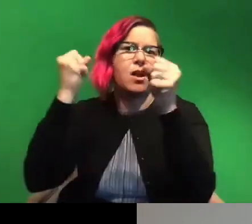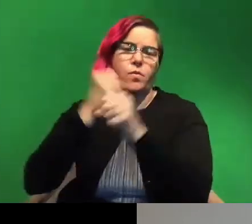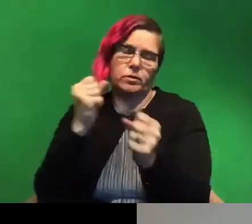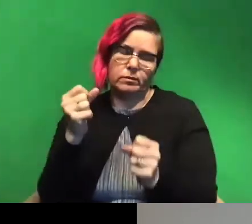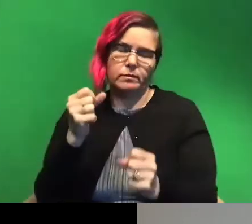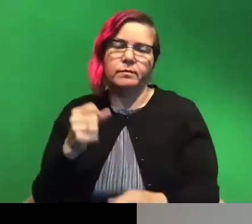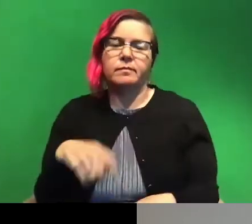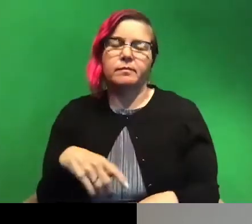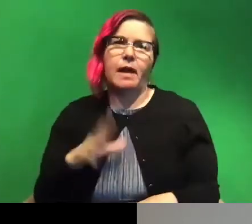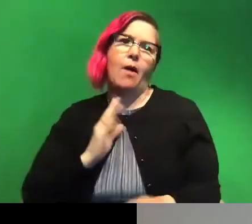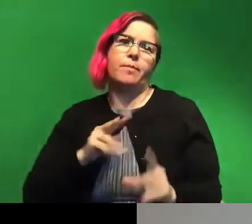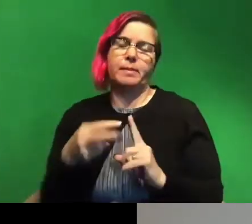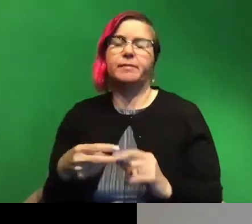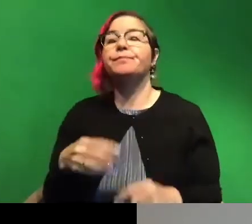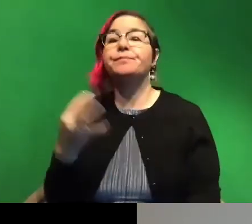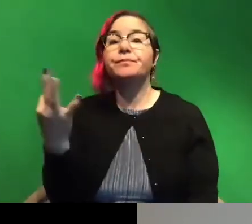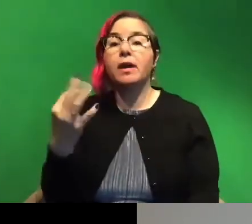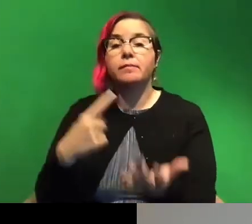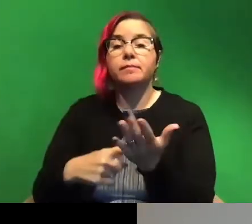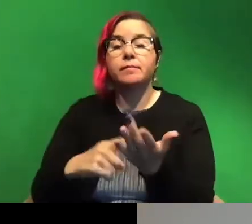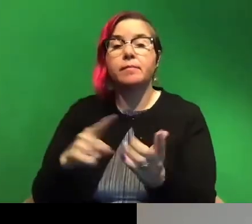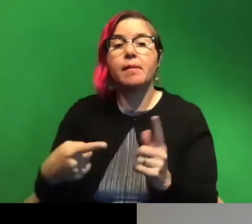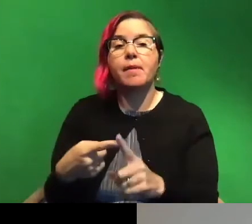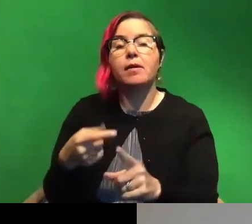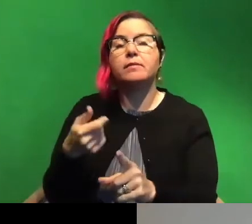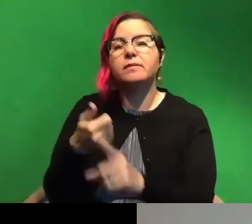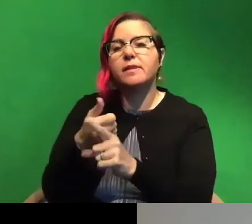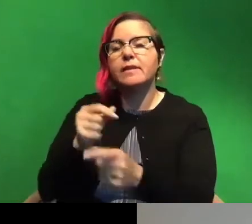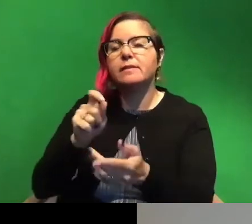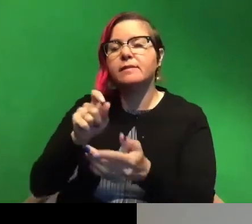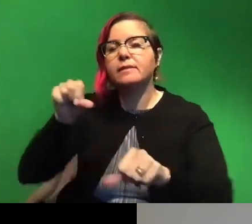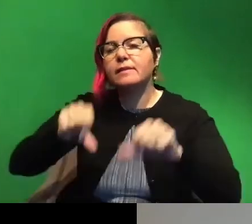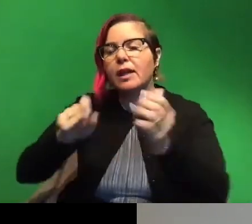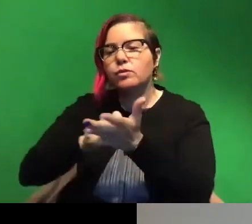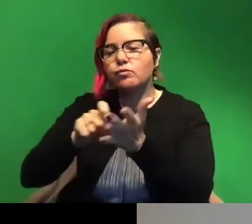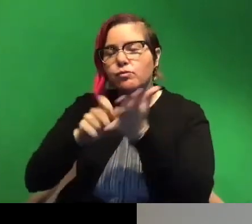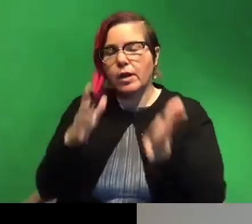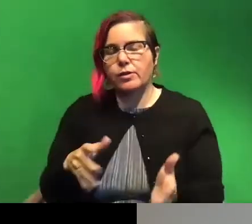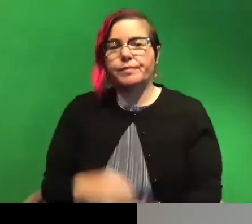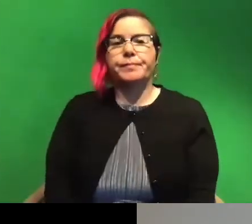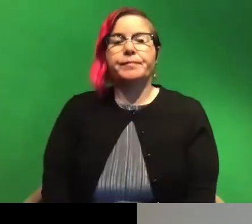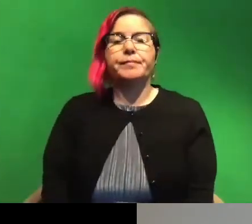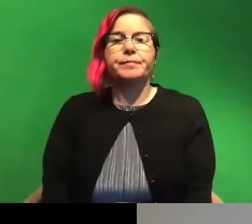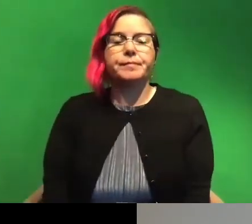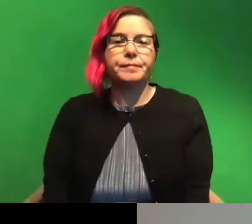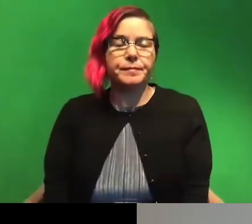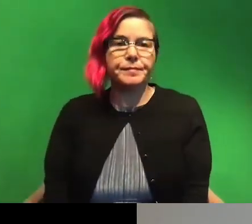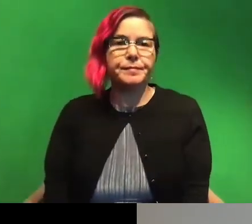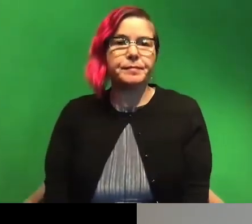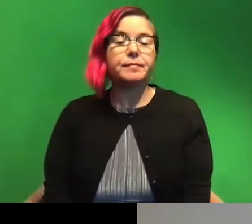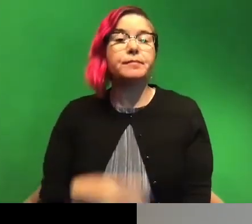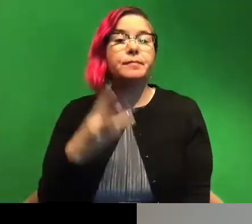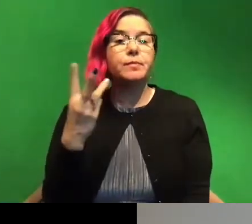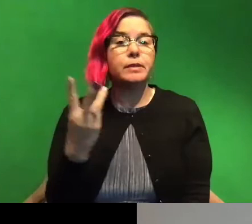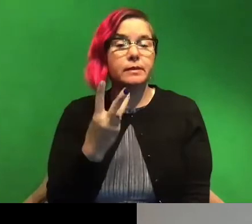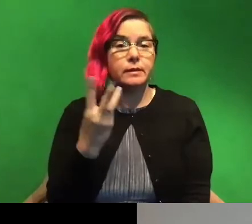then Friday, we're going to be talking about being a science writer, so a writer who talks about all things science. Wednesday,